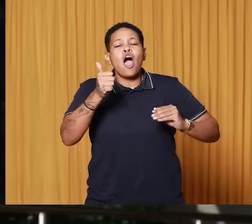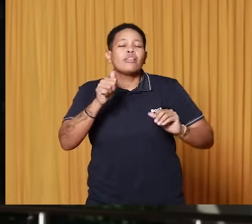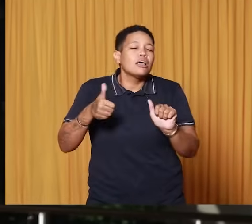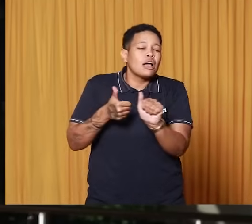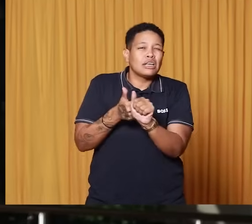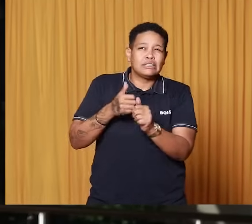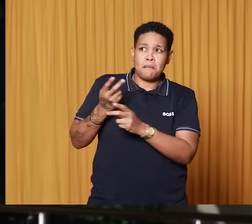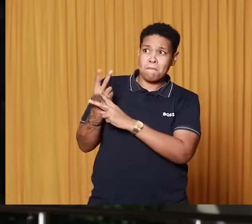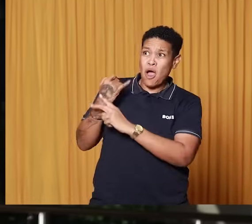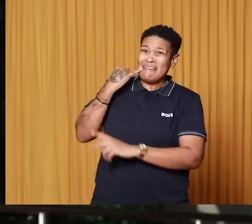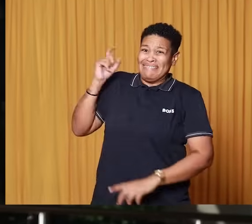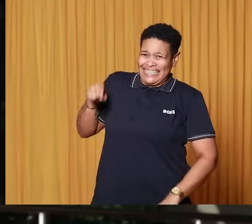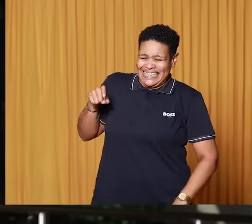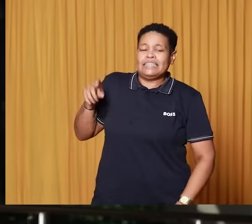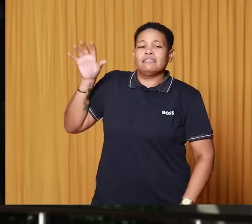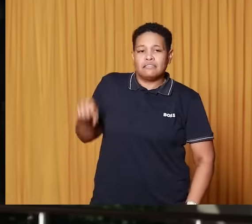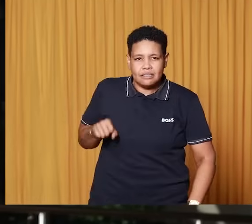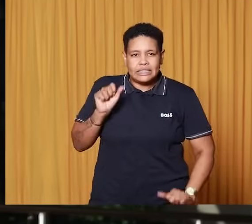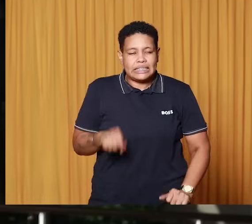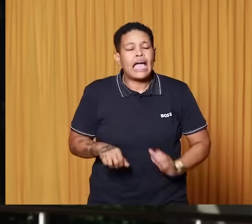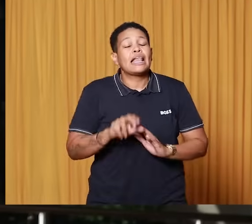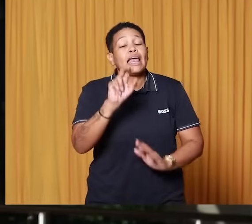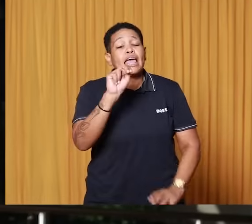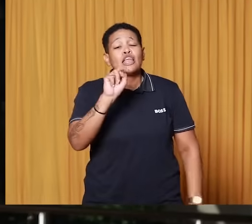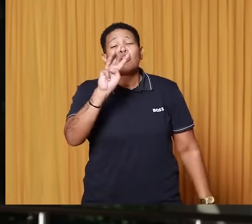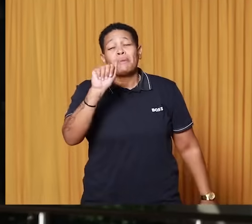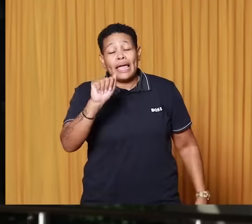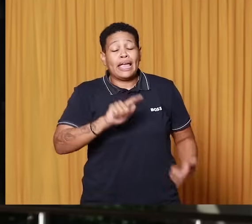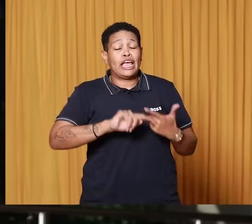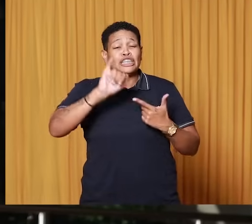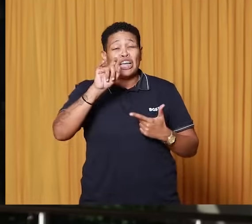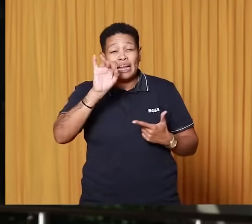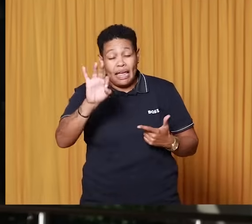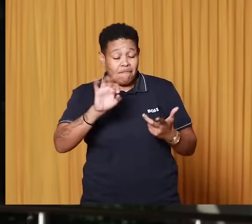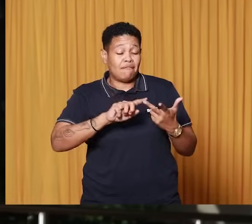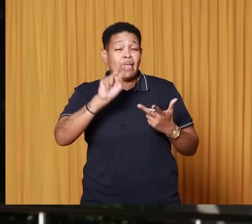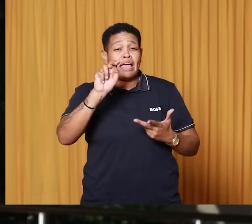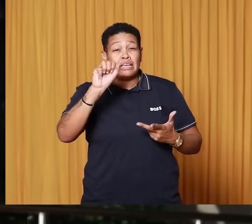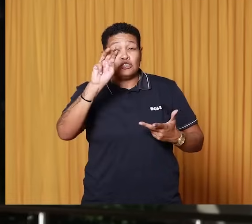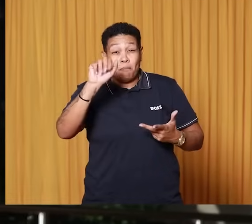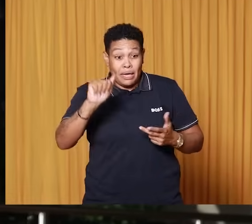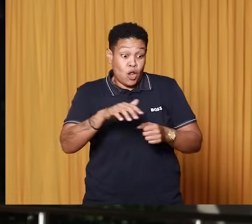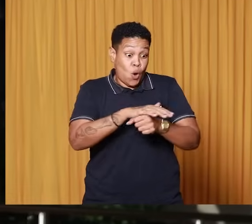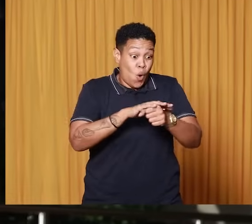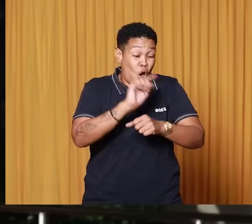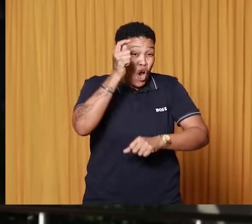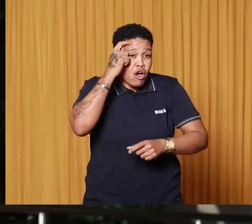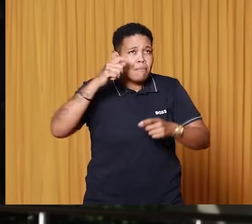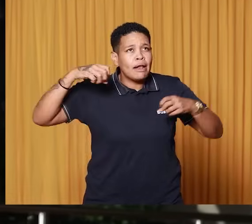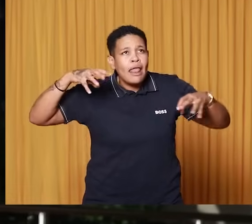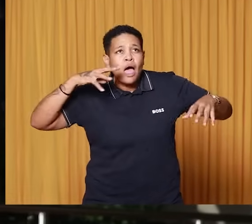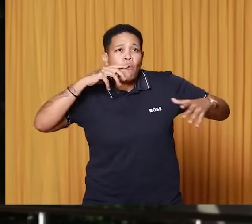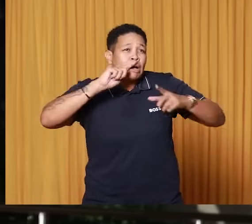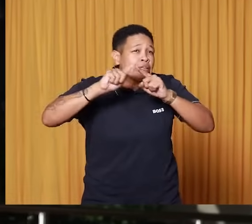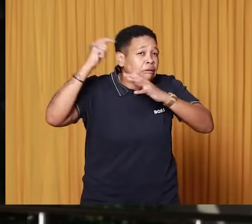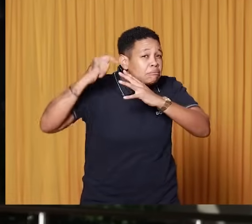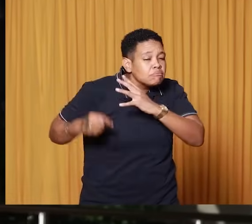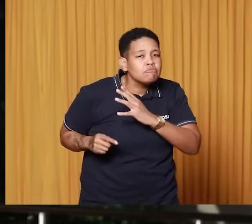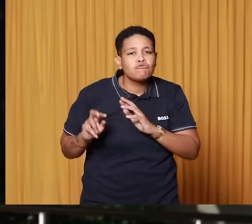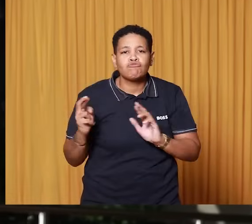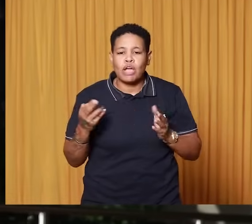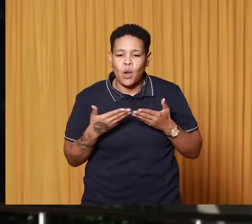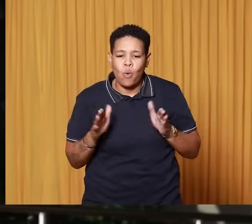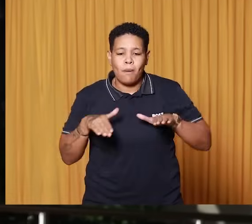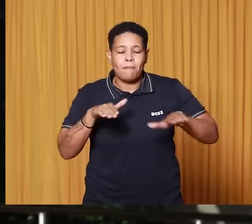facilities. The NWA, JDF, NSWMA, local governments, and our utilities are all prepared to